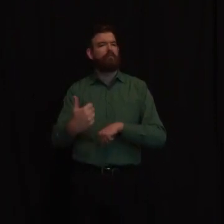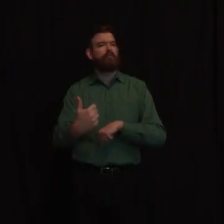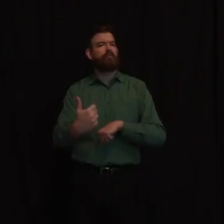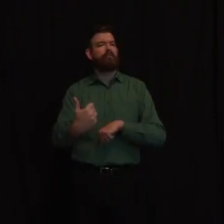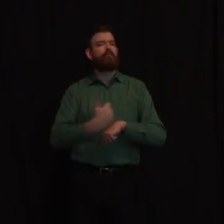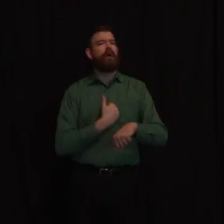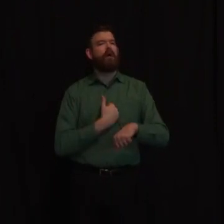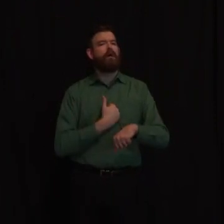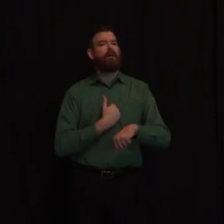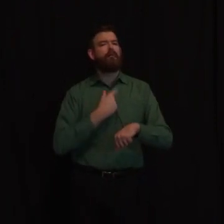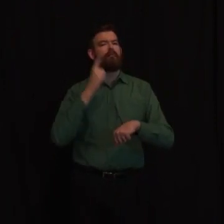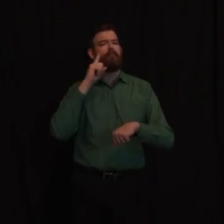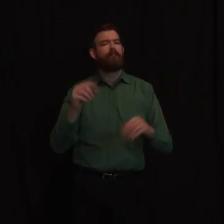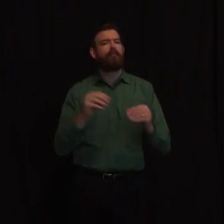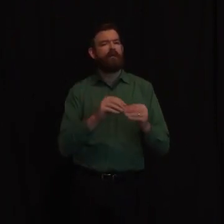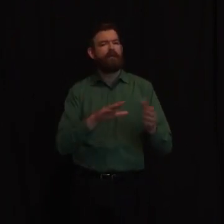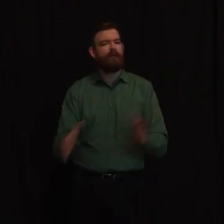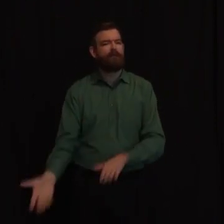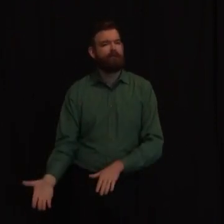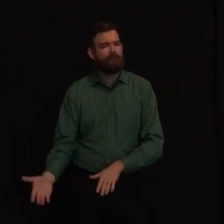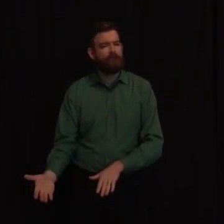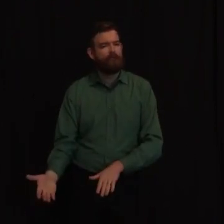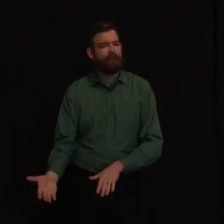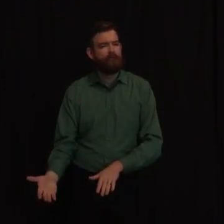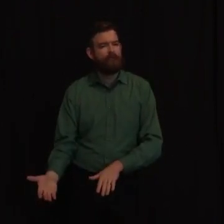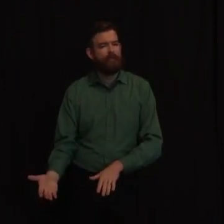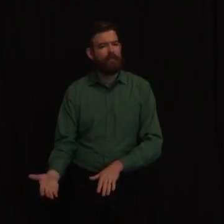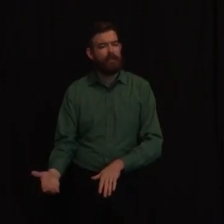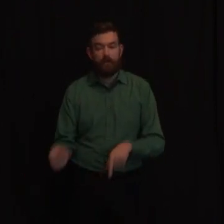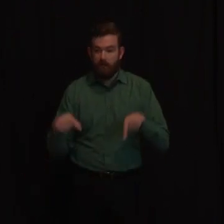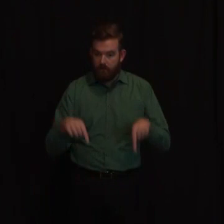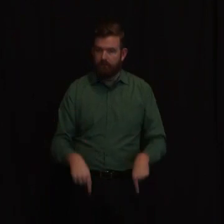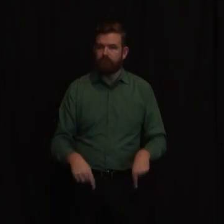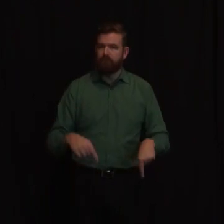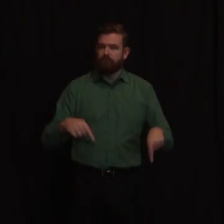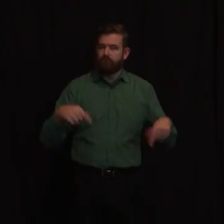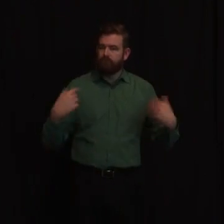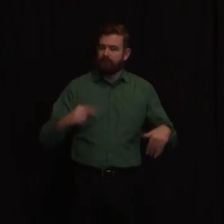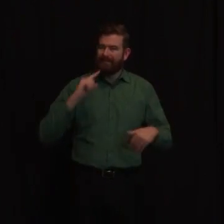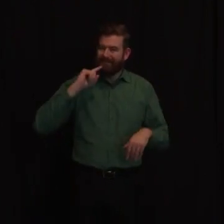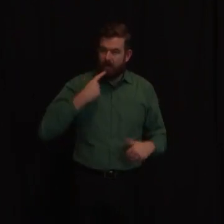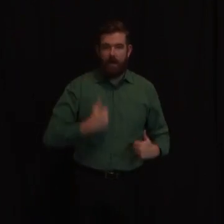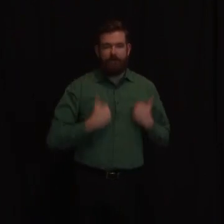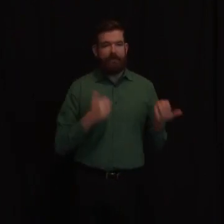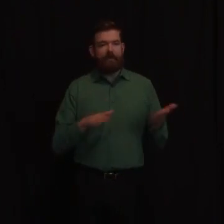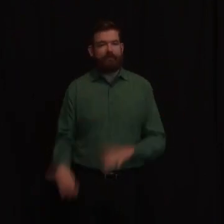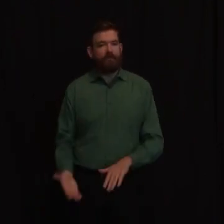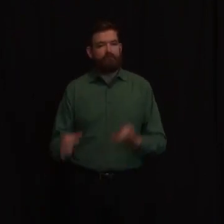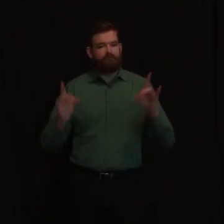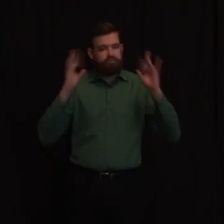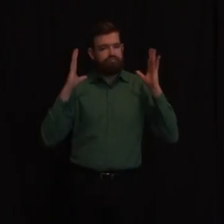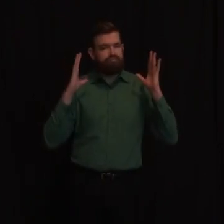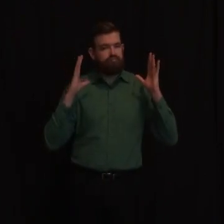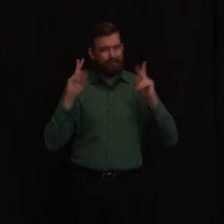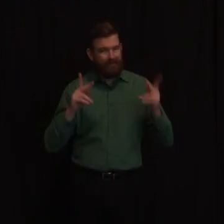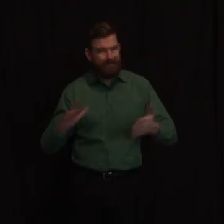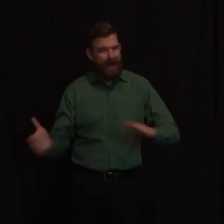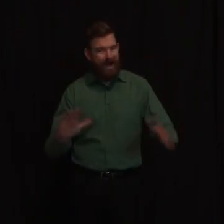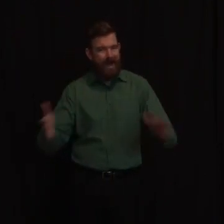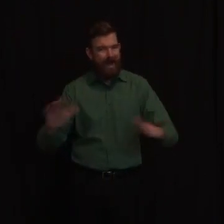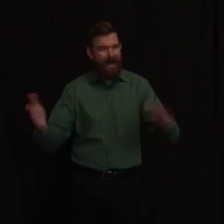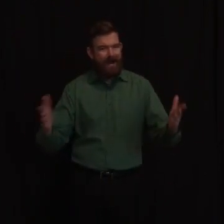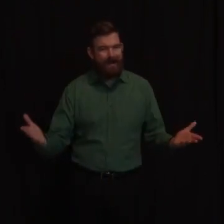literally life and death. And what we need now is responsible leadership. We do not need irresponsible leadership. We